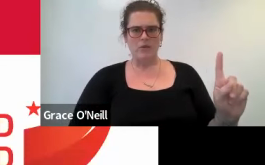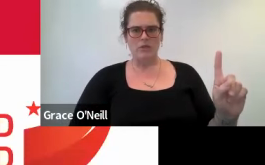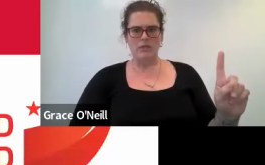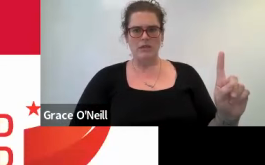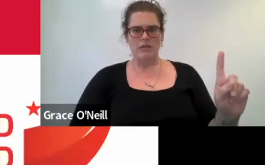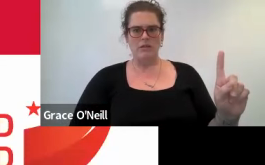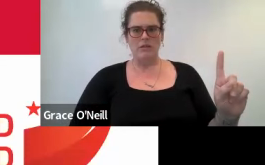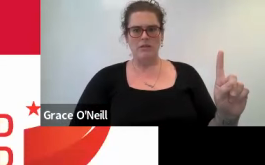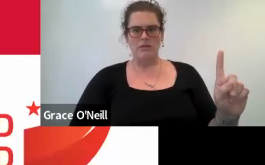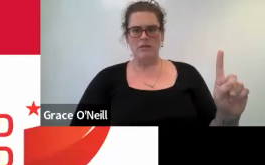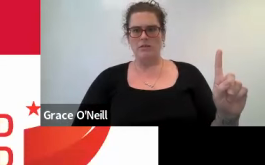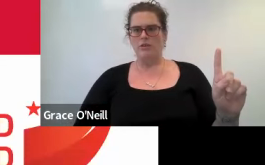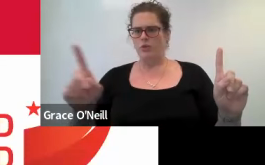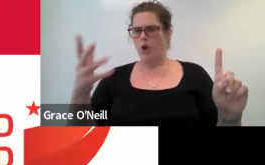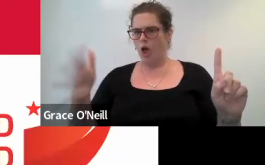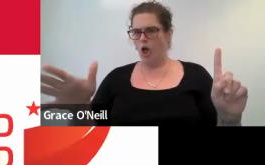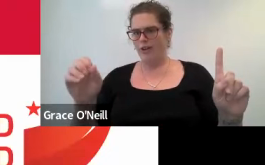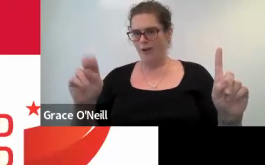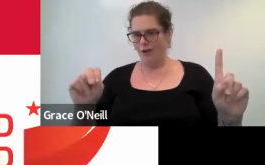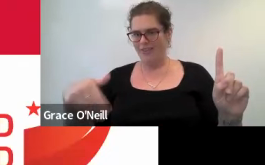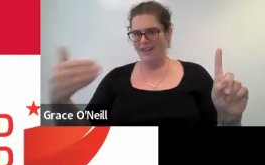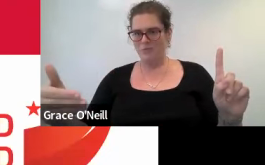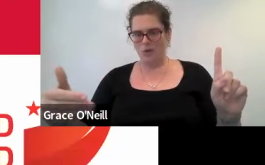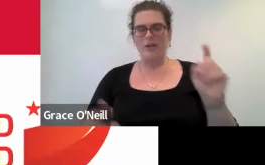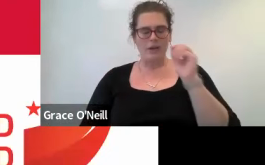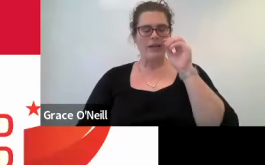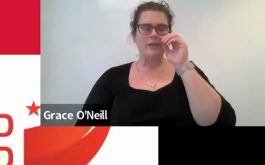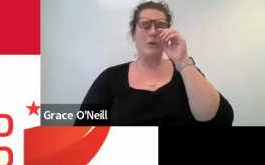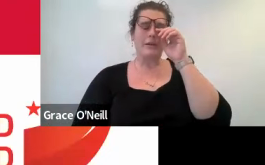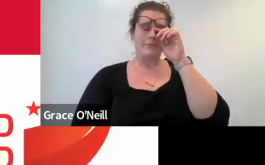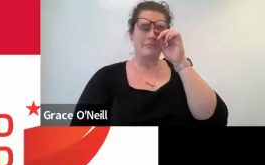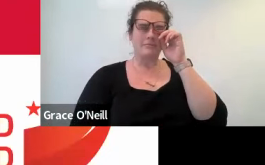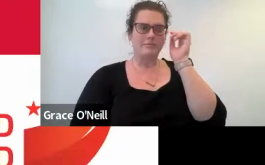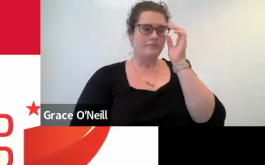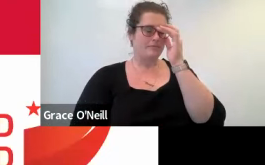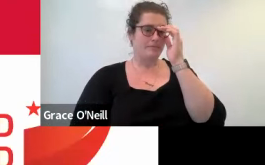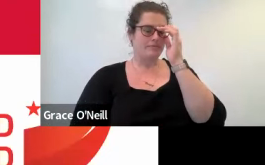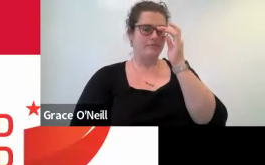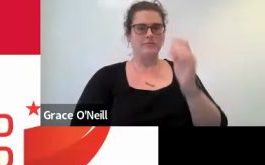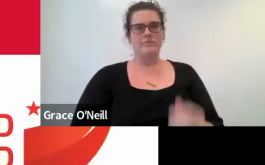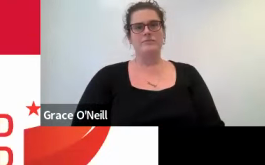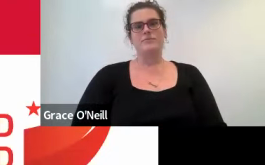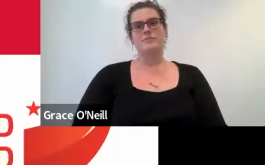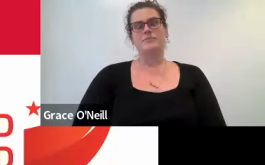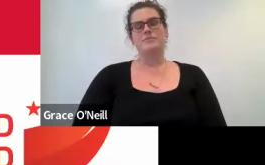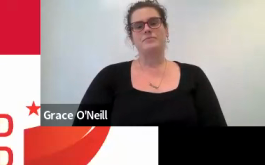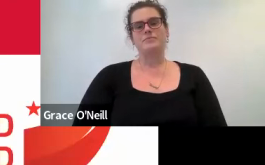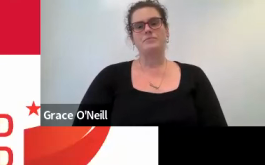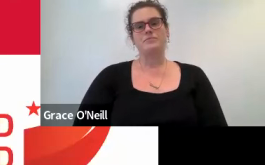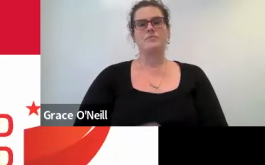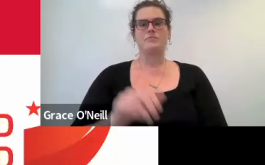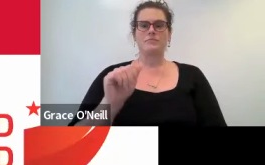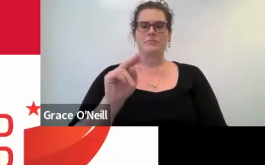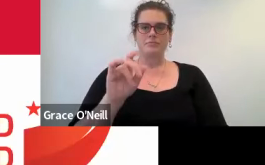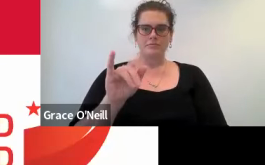were already on the next slide. Thank I'm sorry. you. Did anyone do a good job explaining COVID-19 to